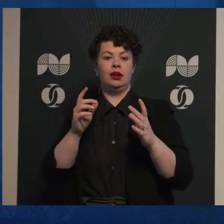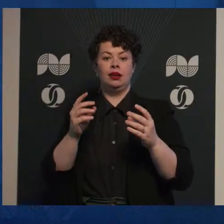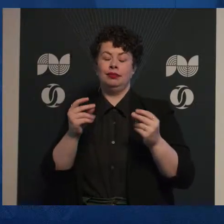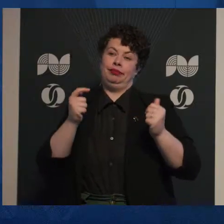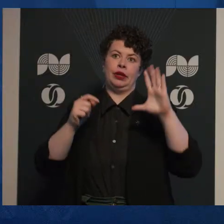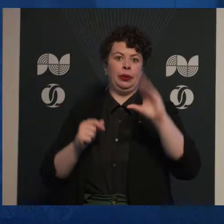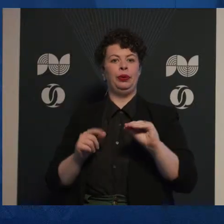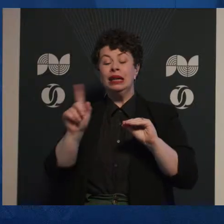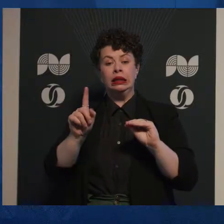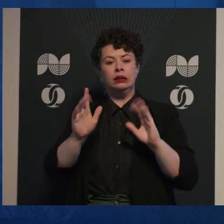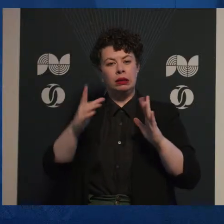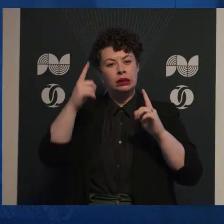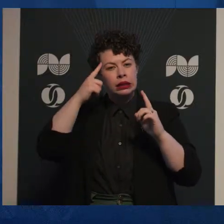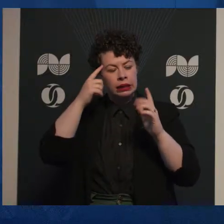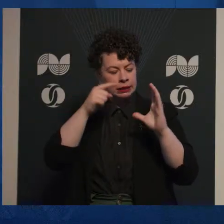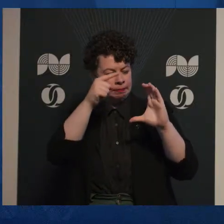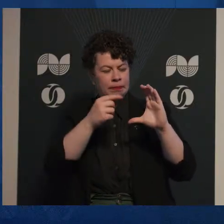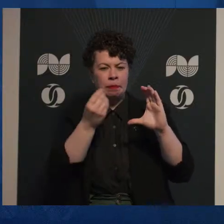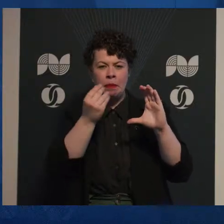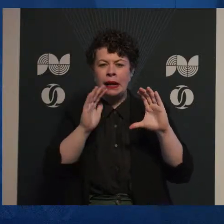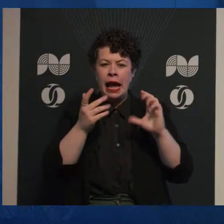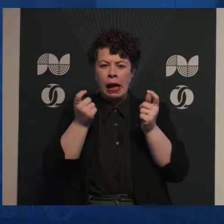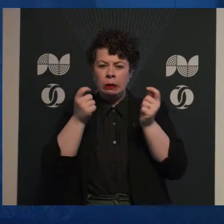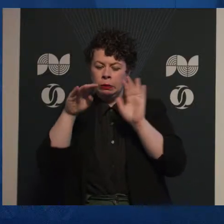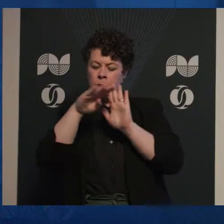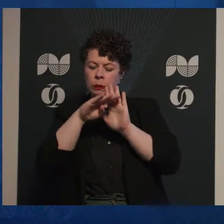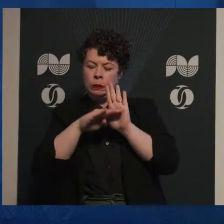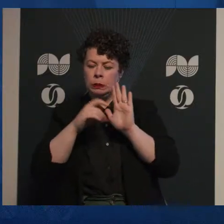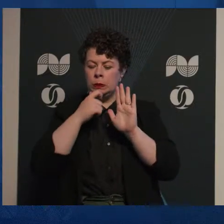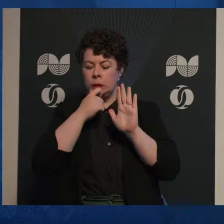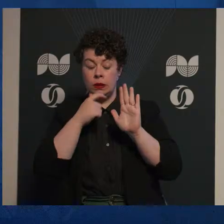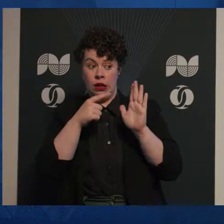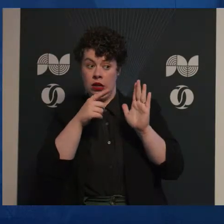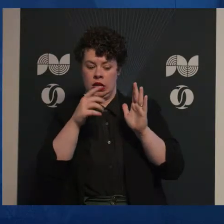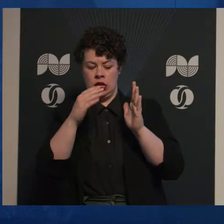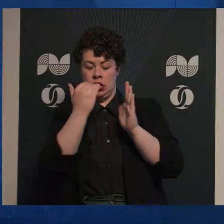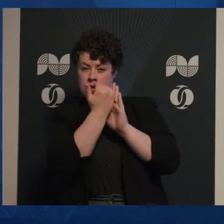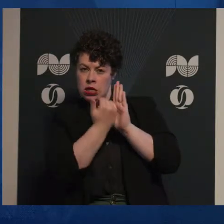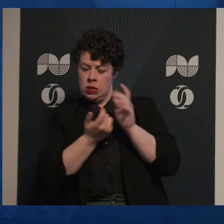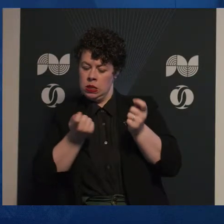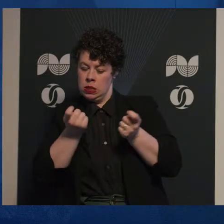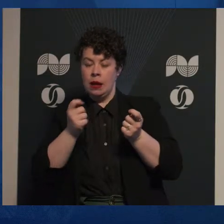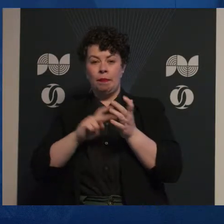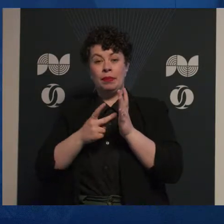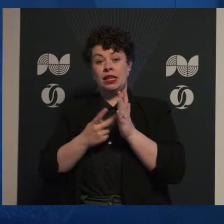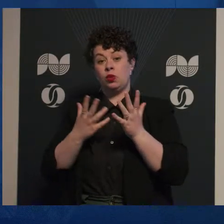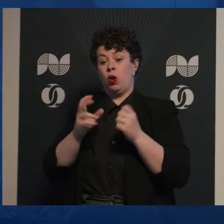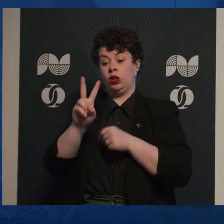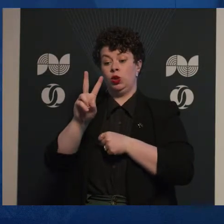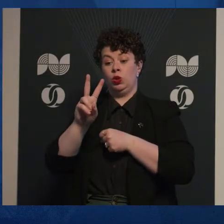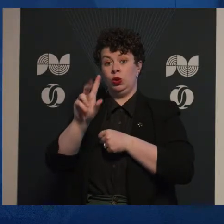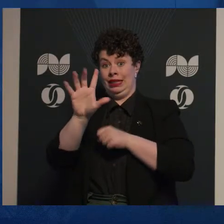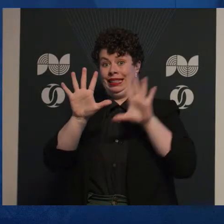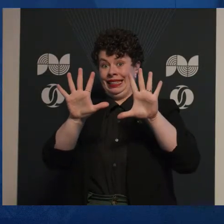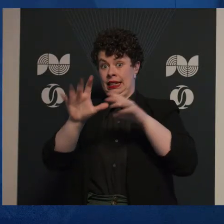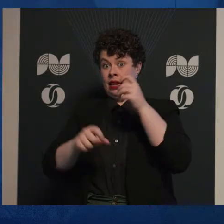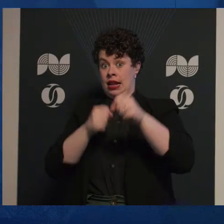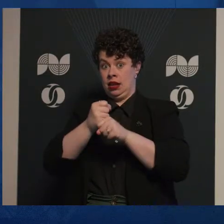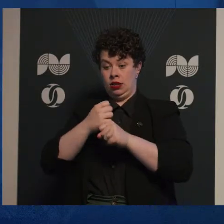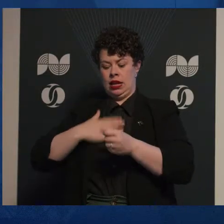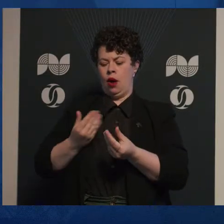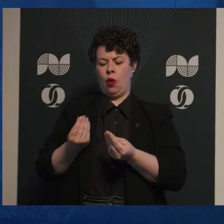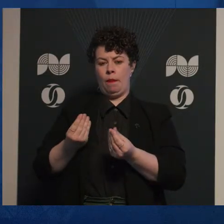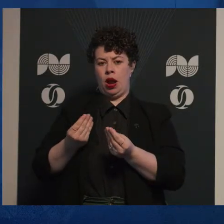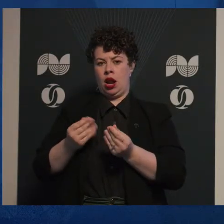is the key, we plan to double our economy in the next decade. And this comes from